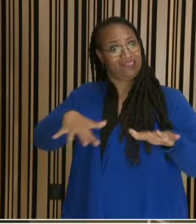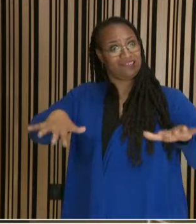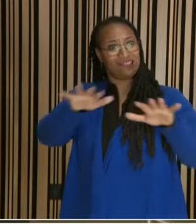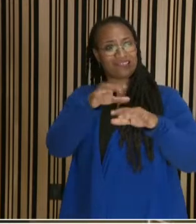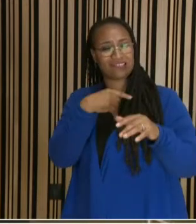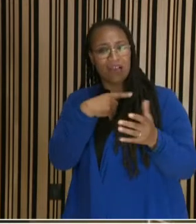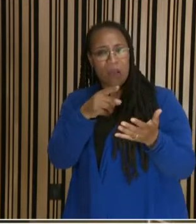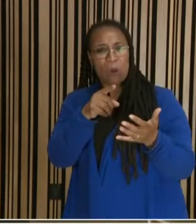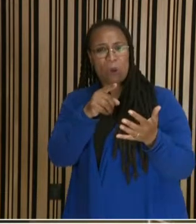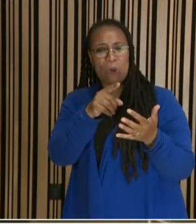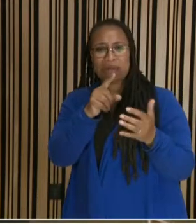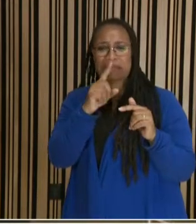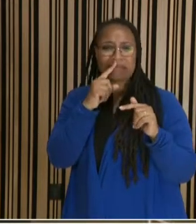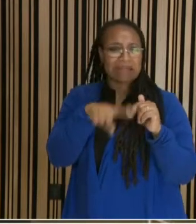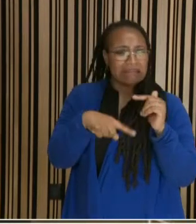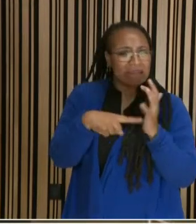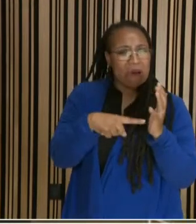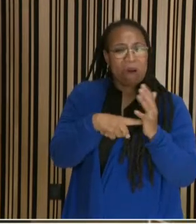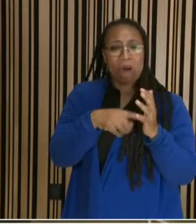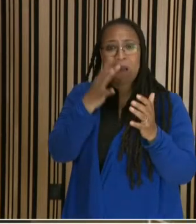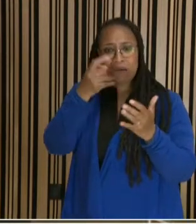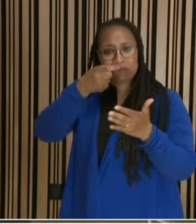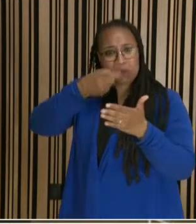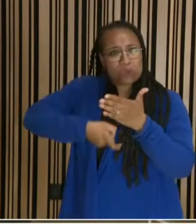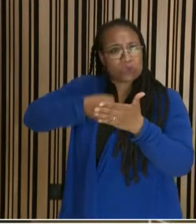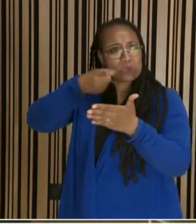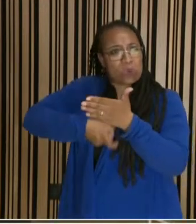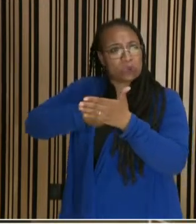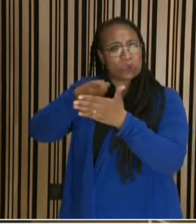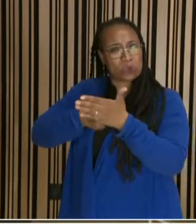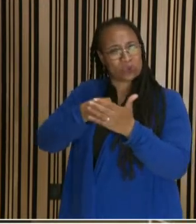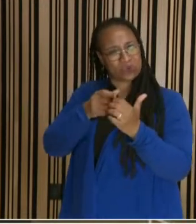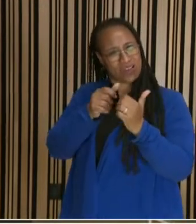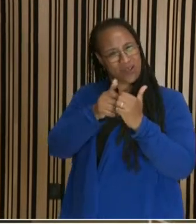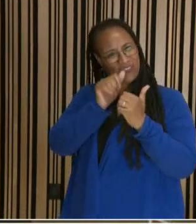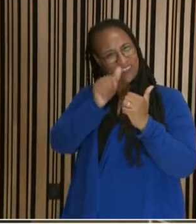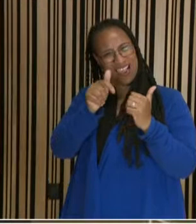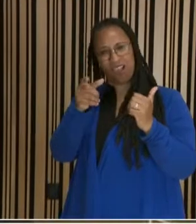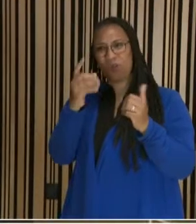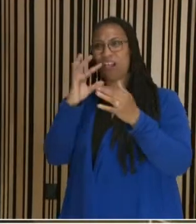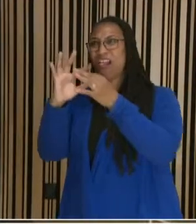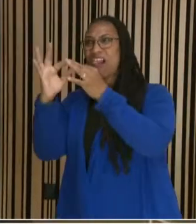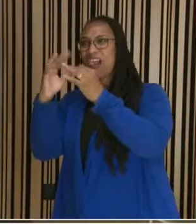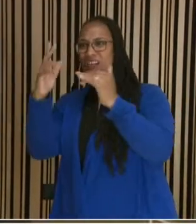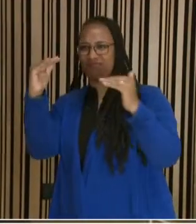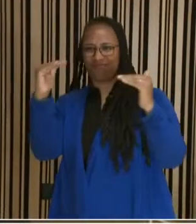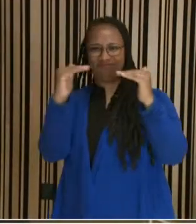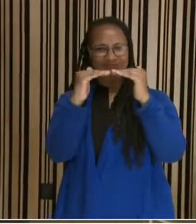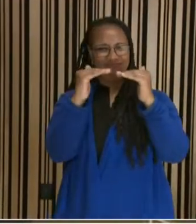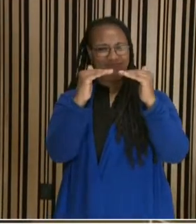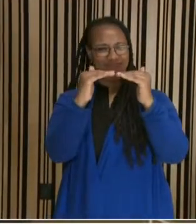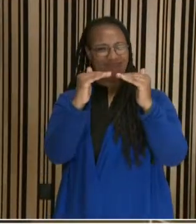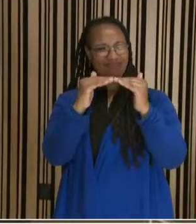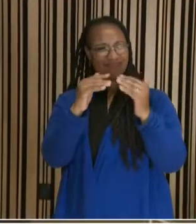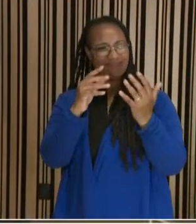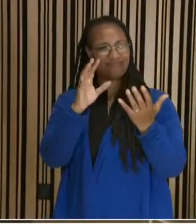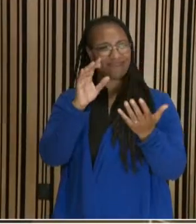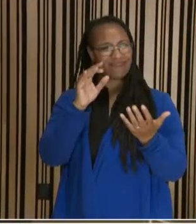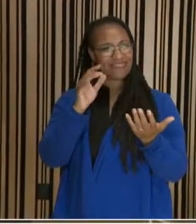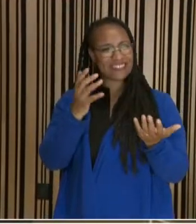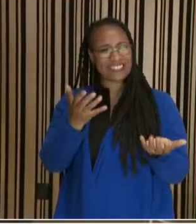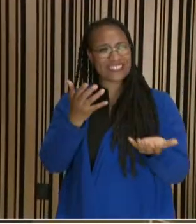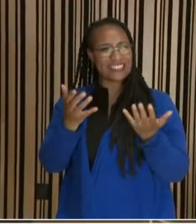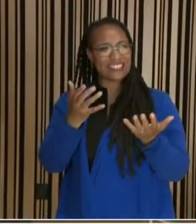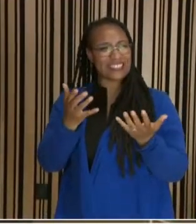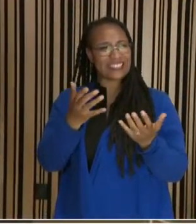match up, which is why I'm asking the question, because from what I understand, inclusionary zoning doesn't quite allow